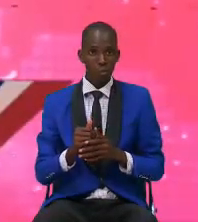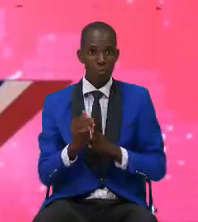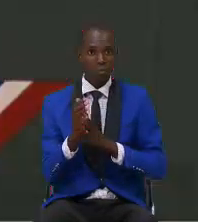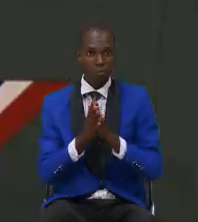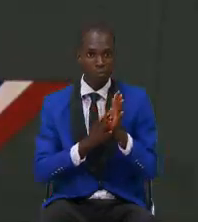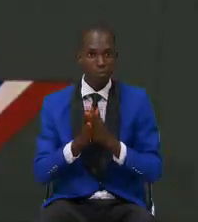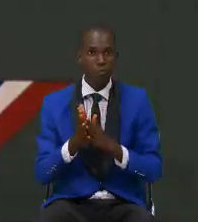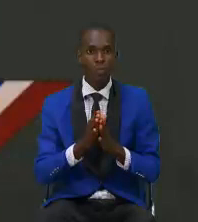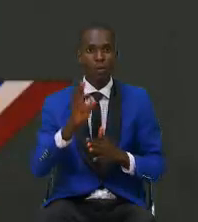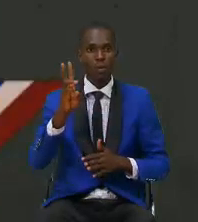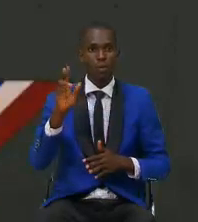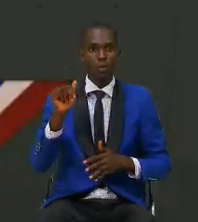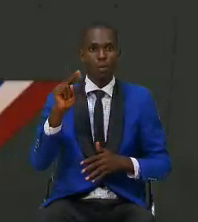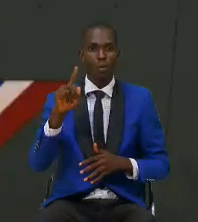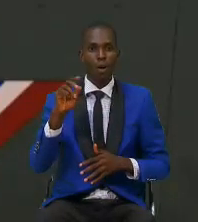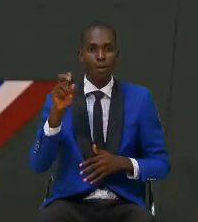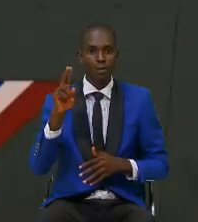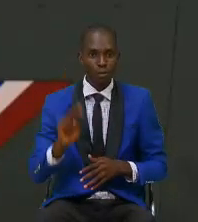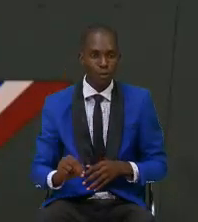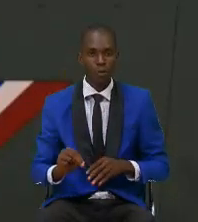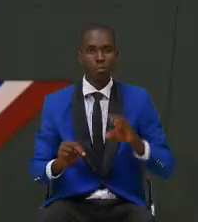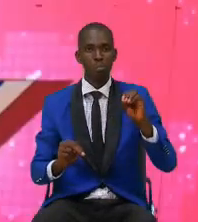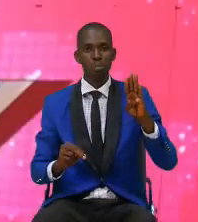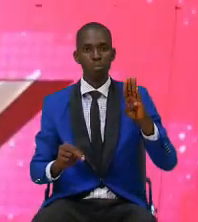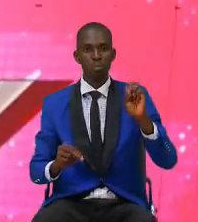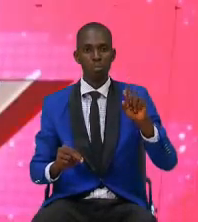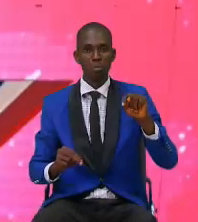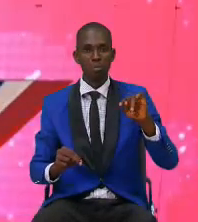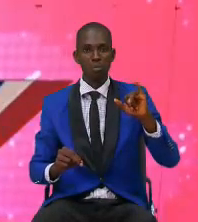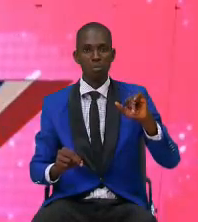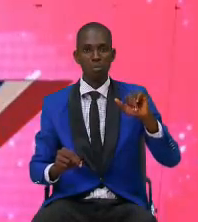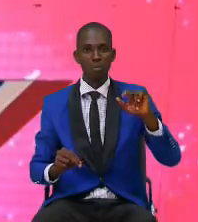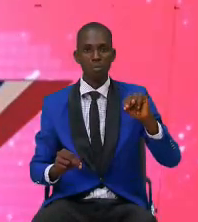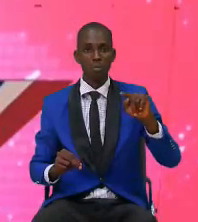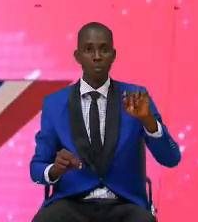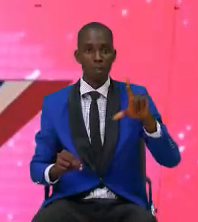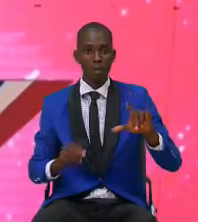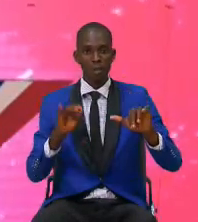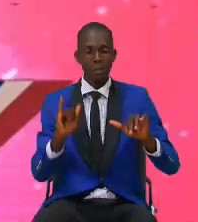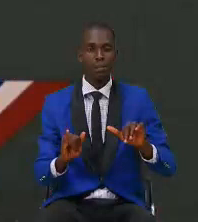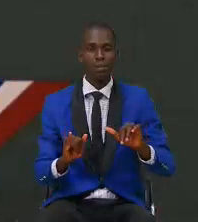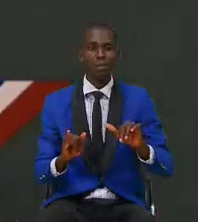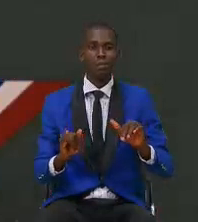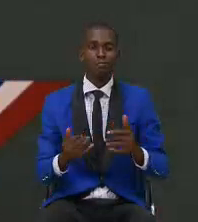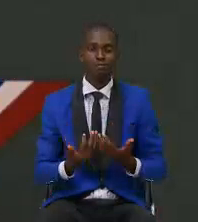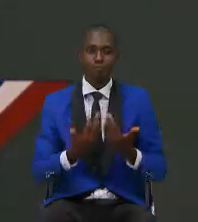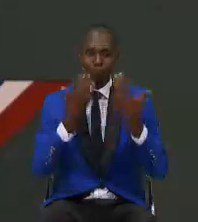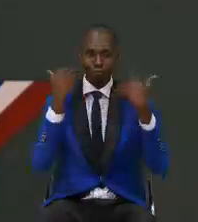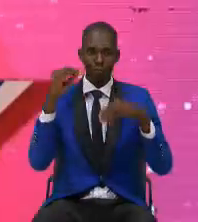wanton, and obstinately wallowing in corruption. I'm trying to tell